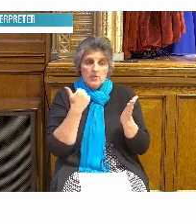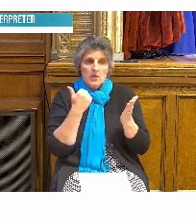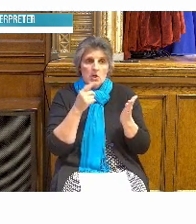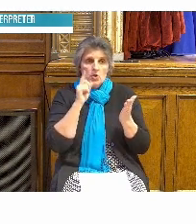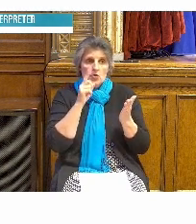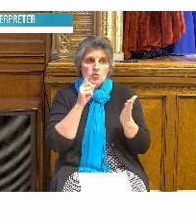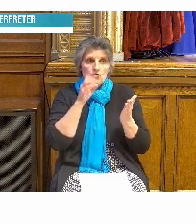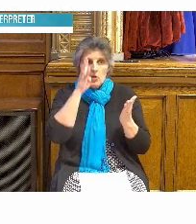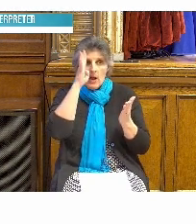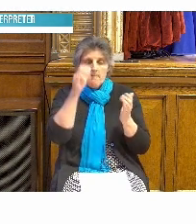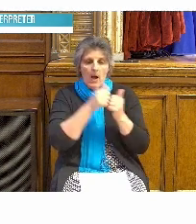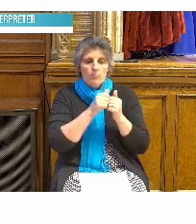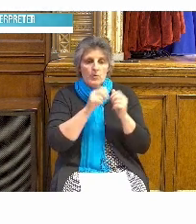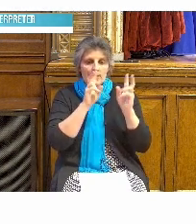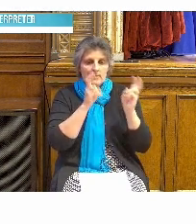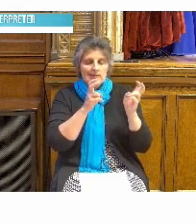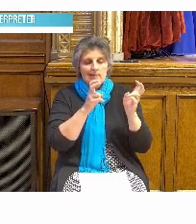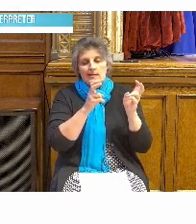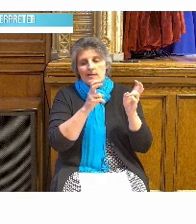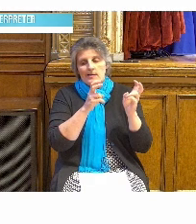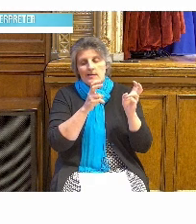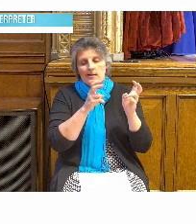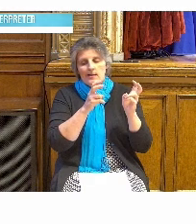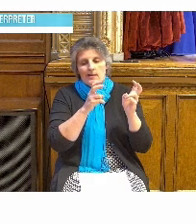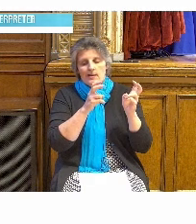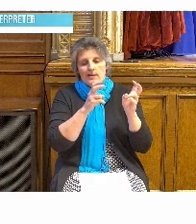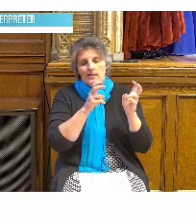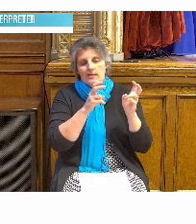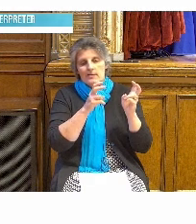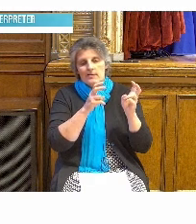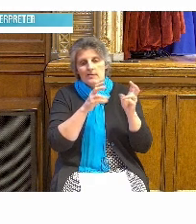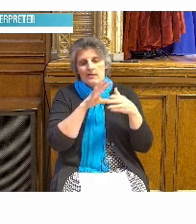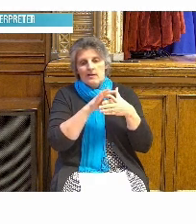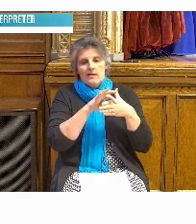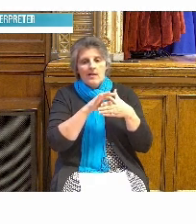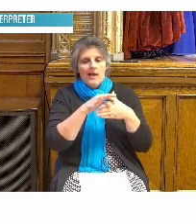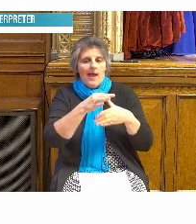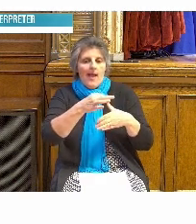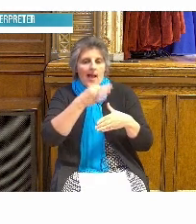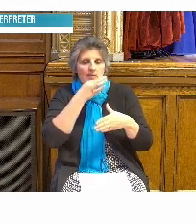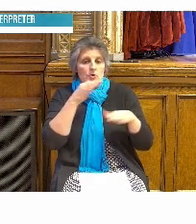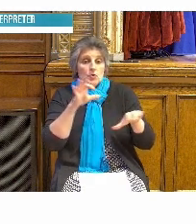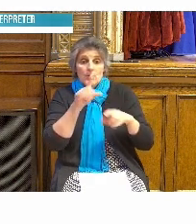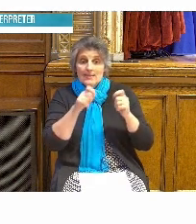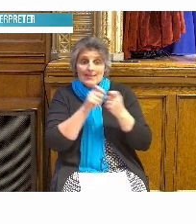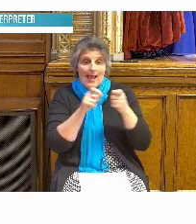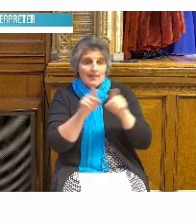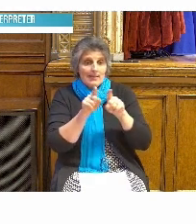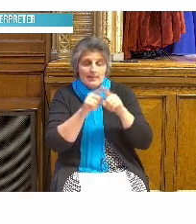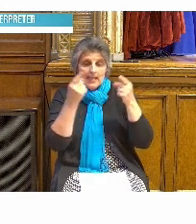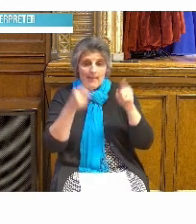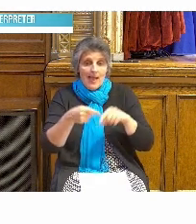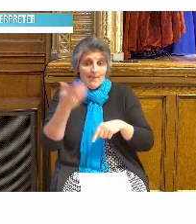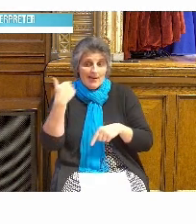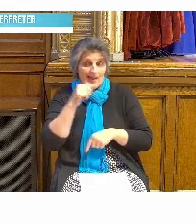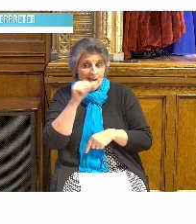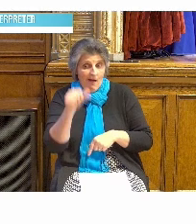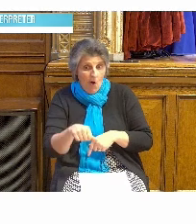come up with subject matter experts to do exactly what happened in Albany. That is to